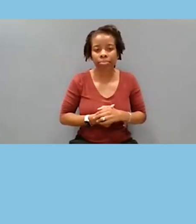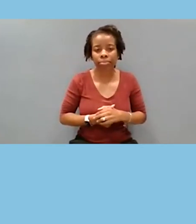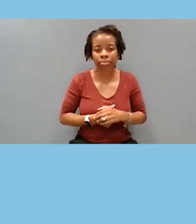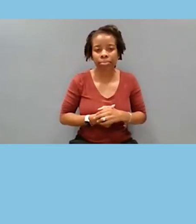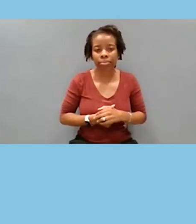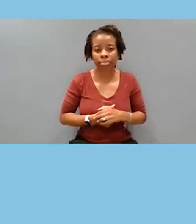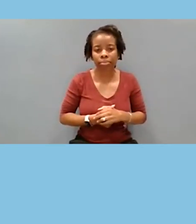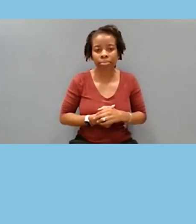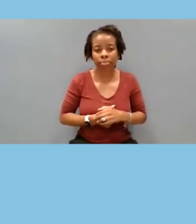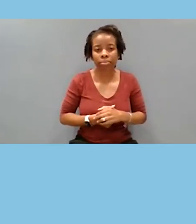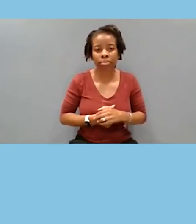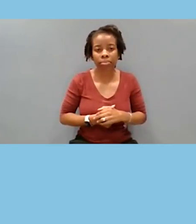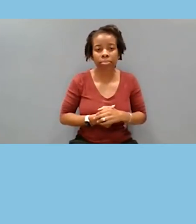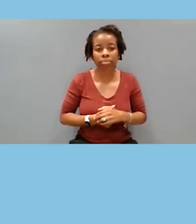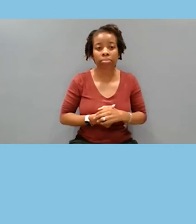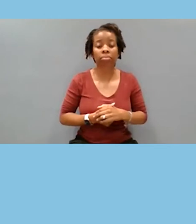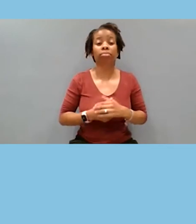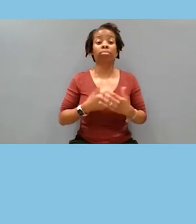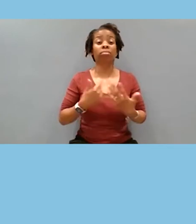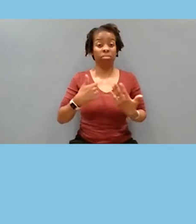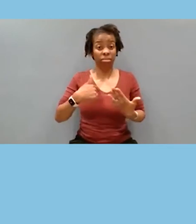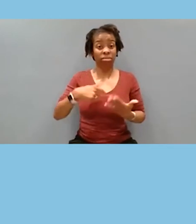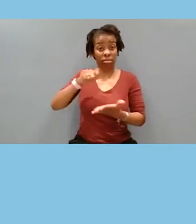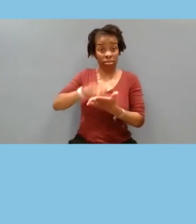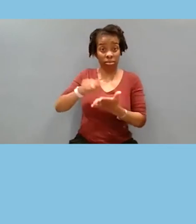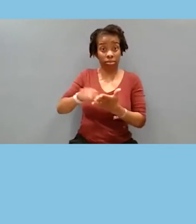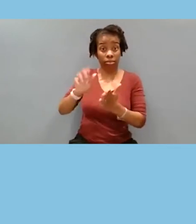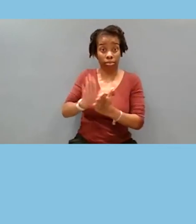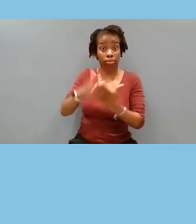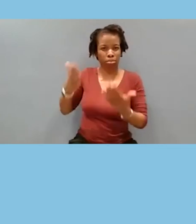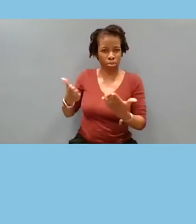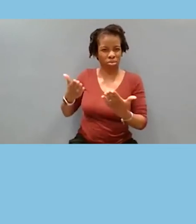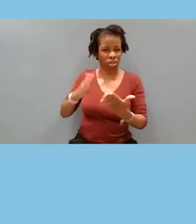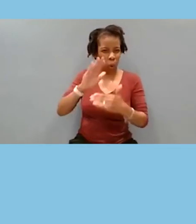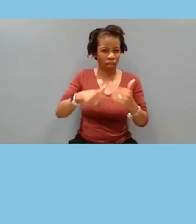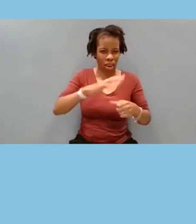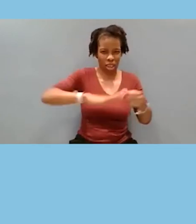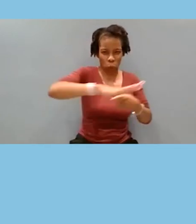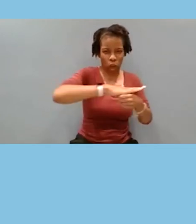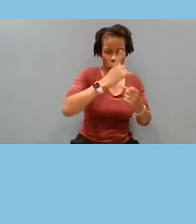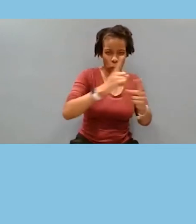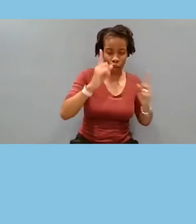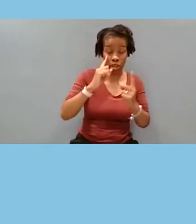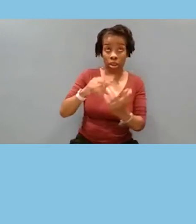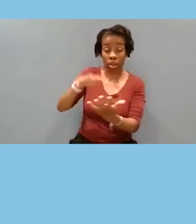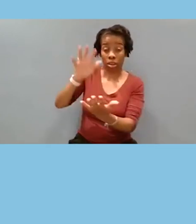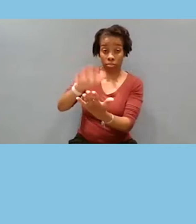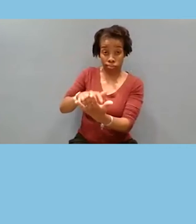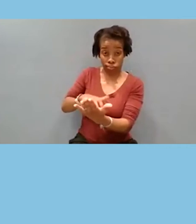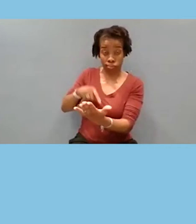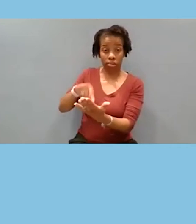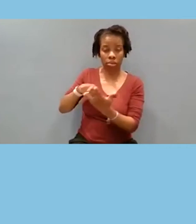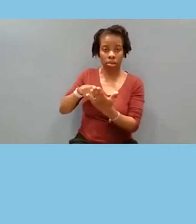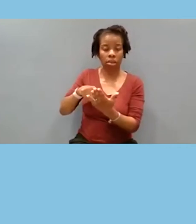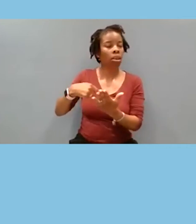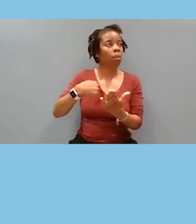It turns out that writing a book that helped me sleep better also has a few gems in it for waking me up to the question of